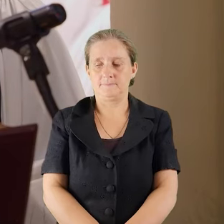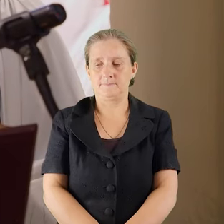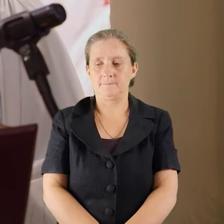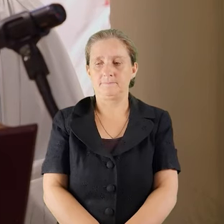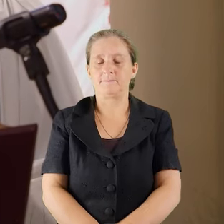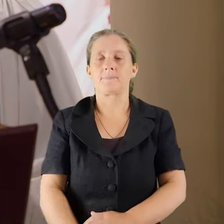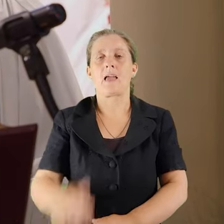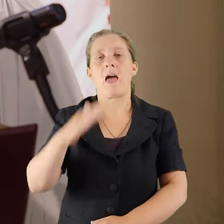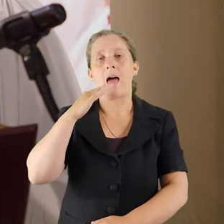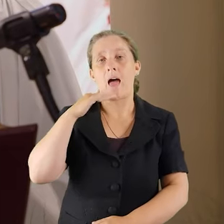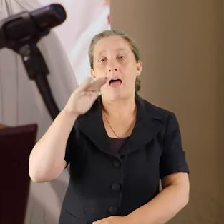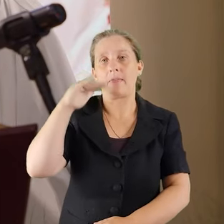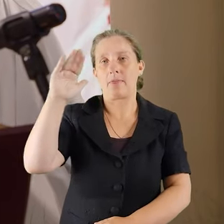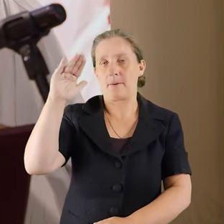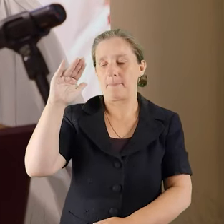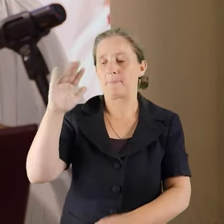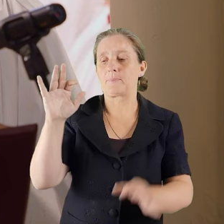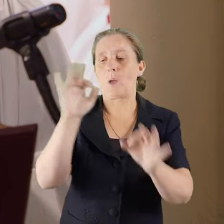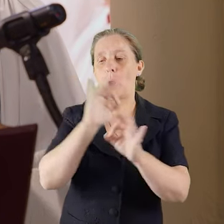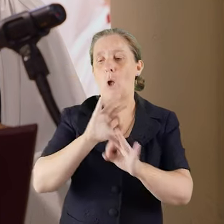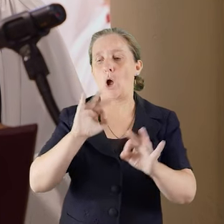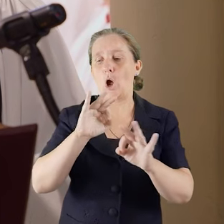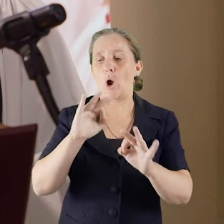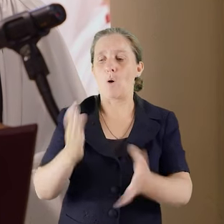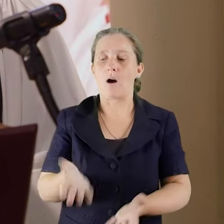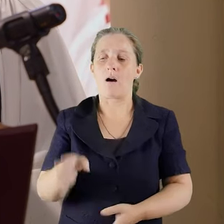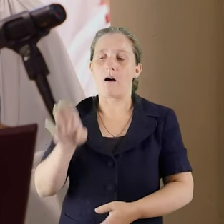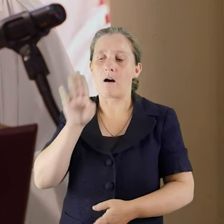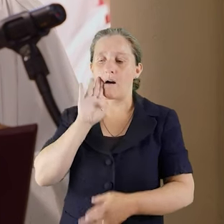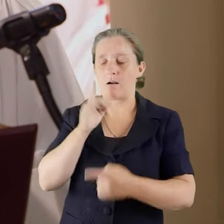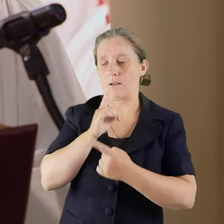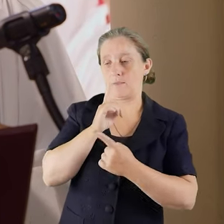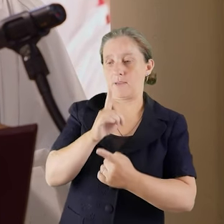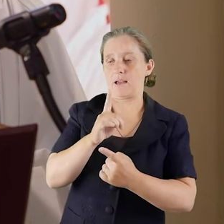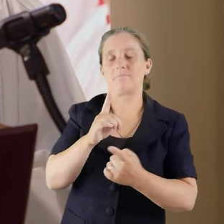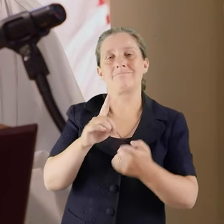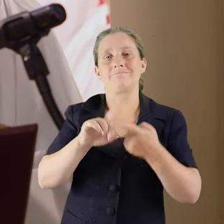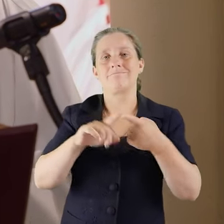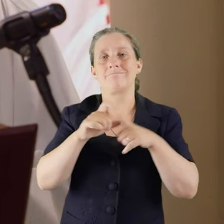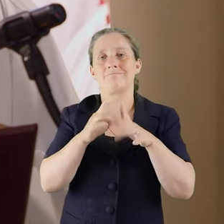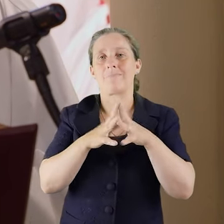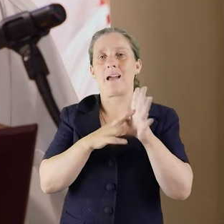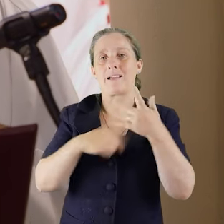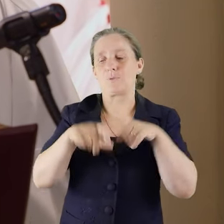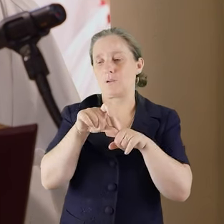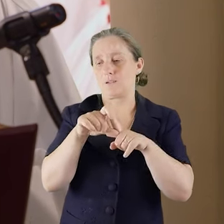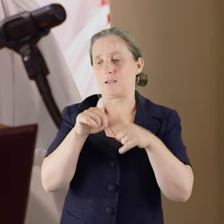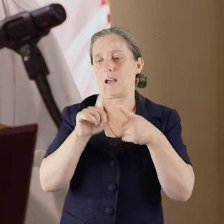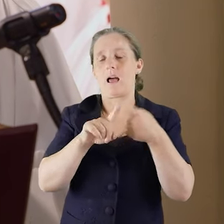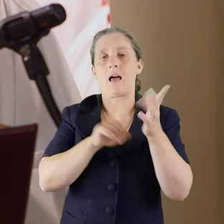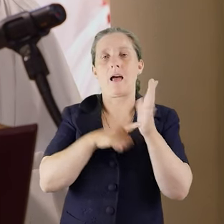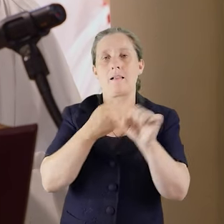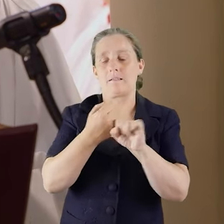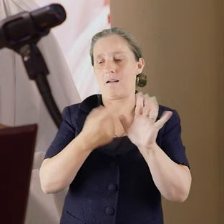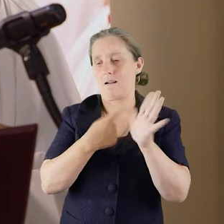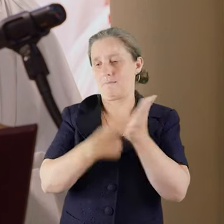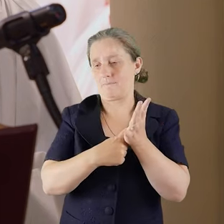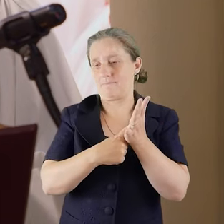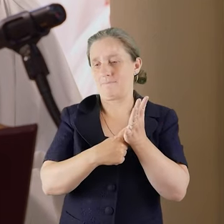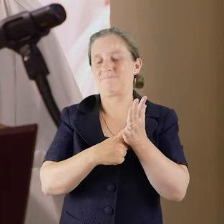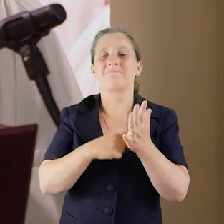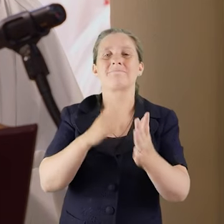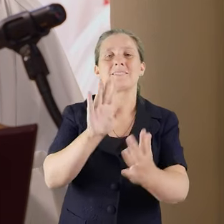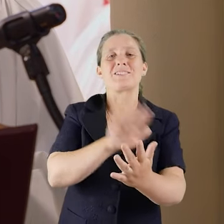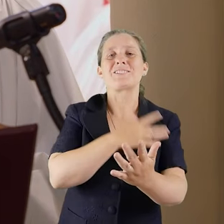The anthem this morning is O Hearken Now by Edward Elgar. The music is set to words from Psalm